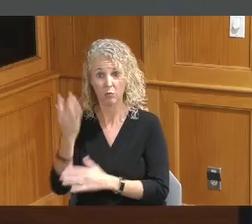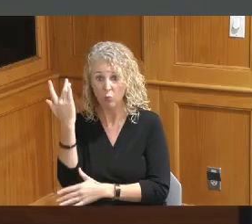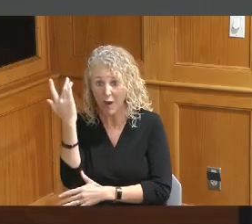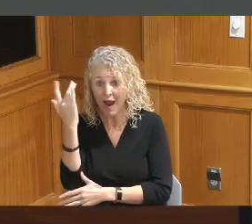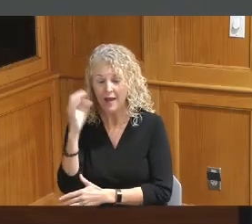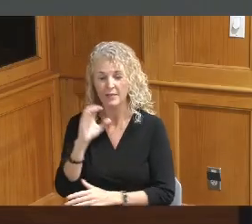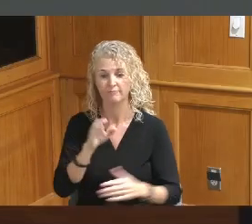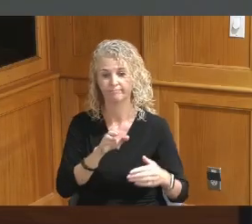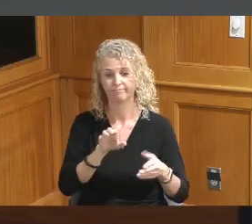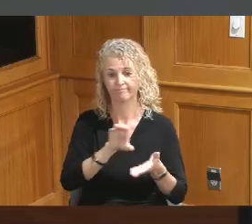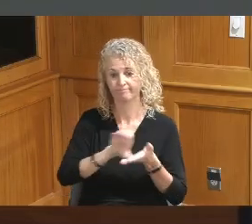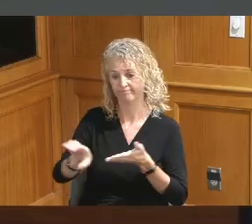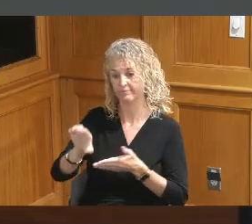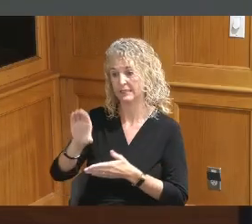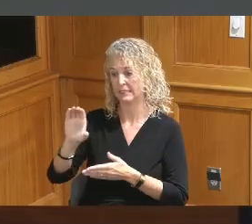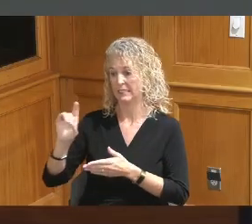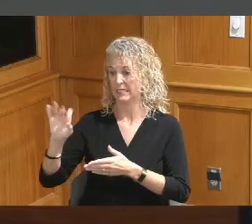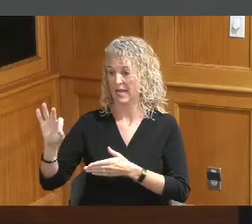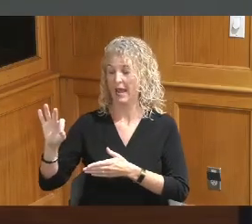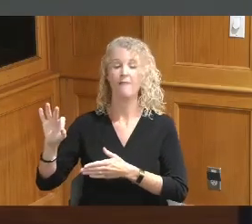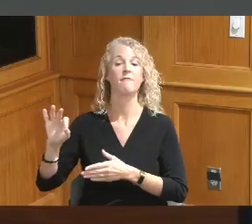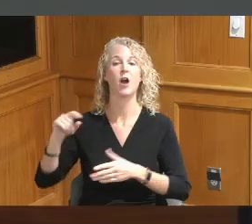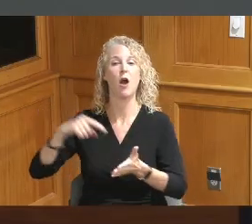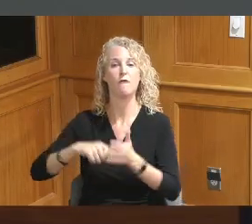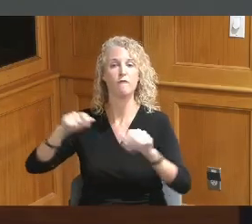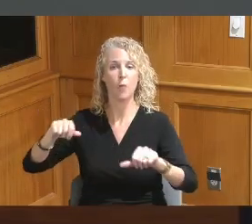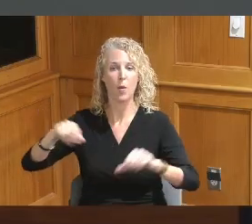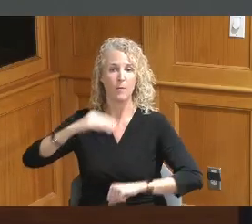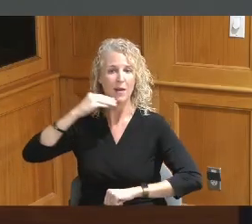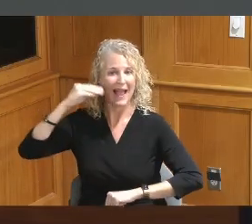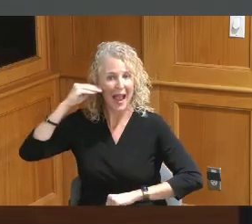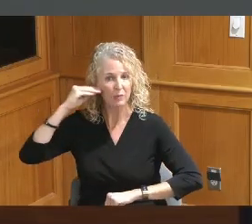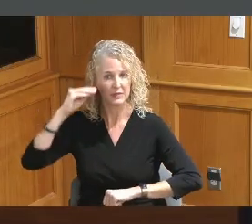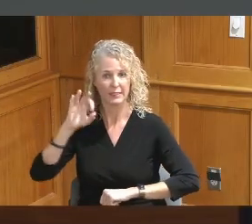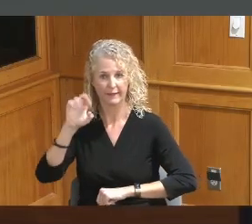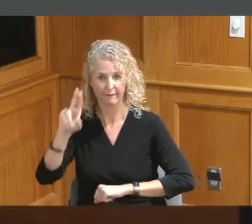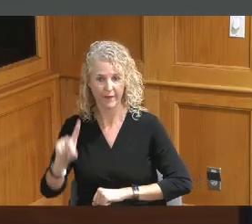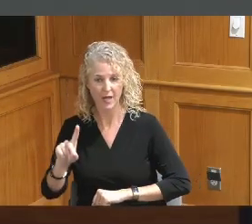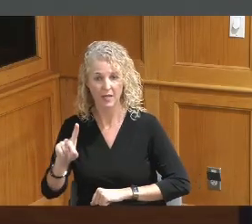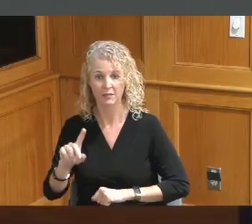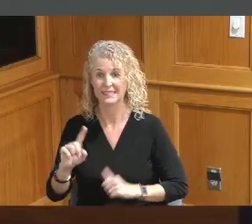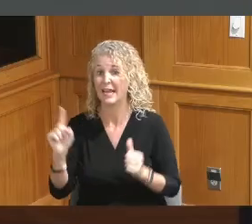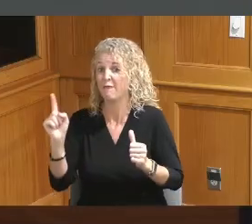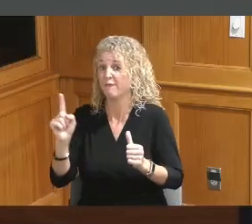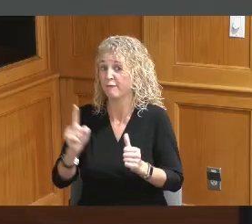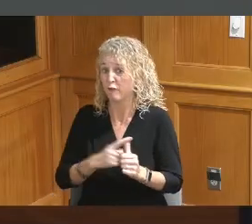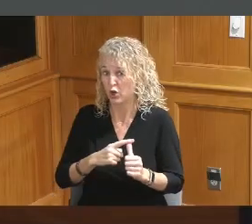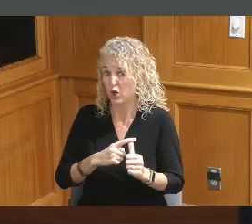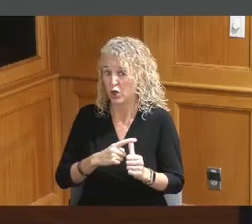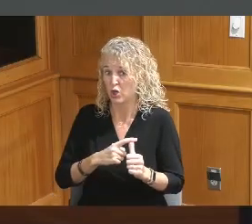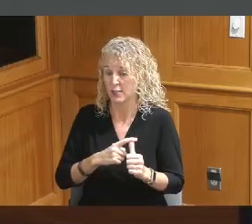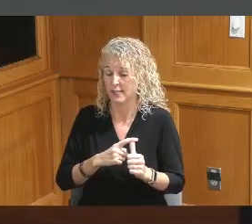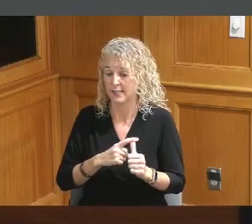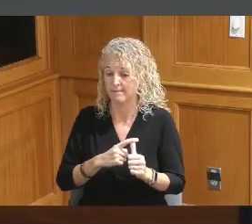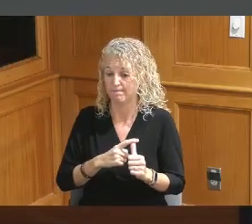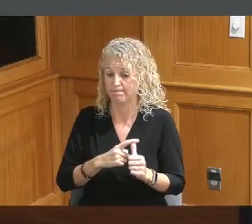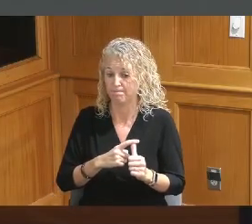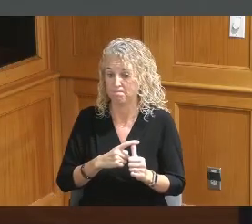to CDF's Affordable Housing Leverage Fund. First and foremost, I'm not aware of